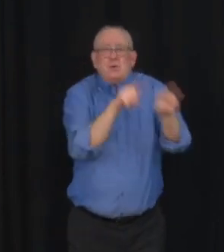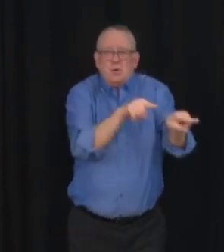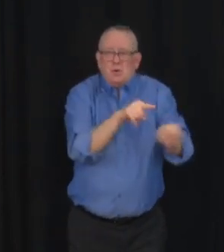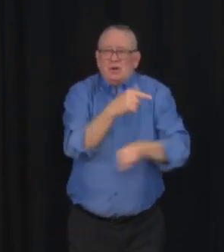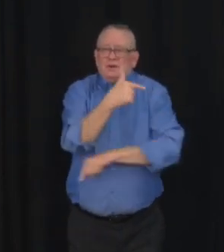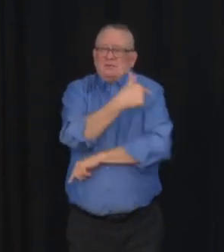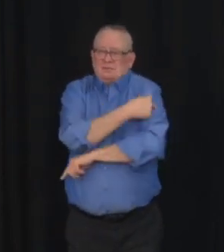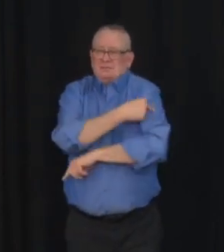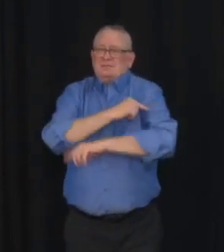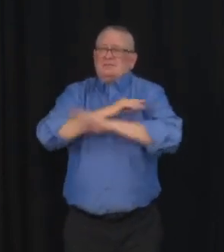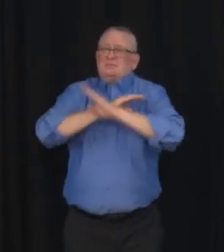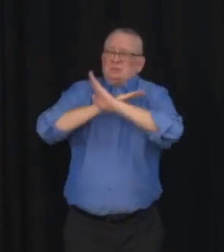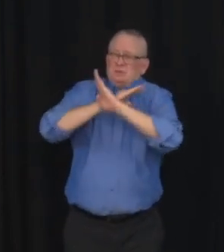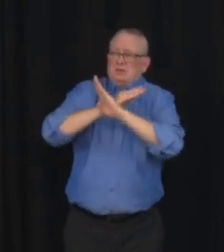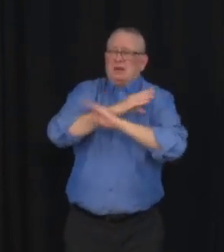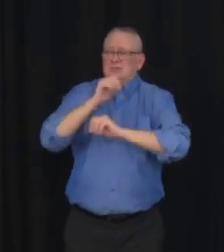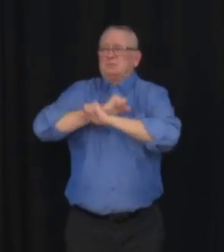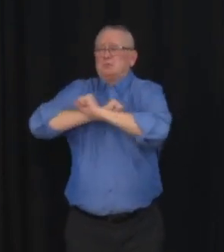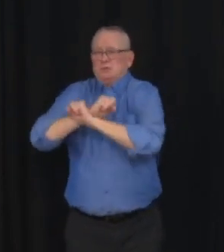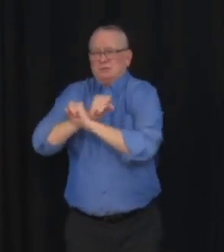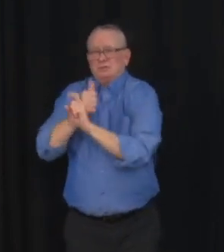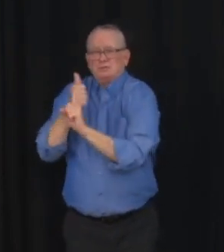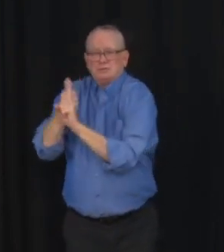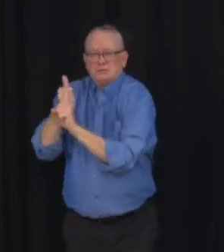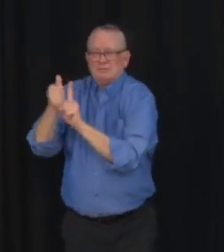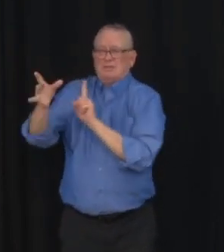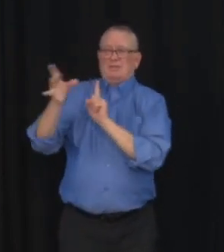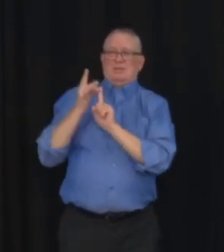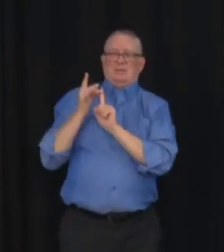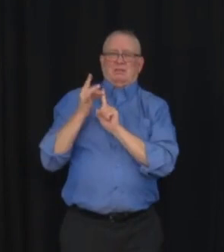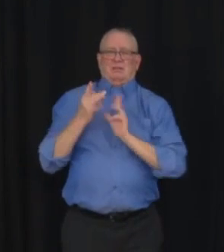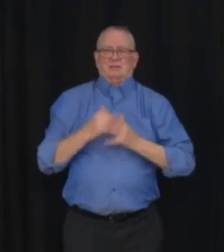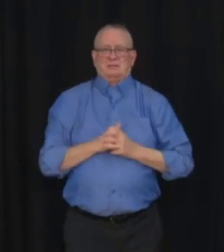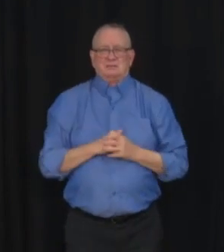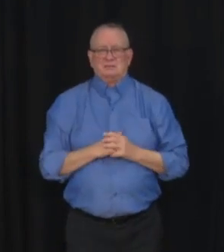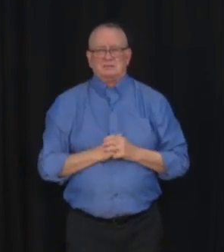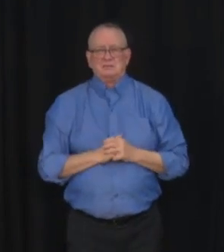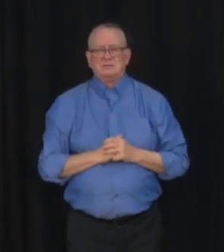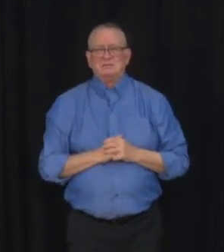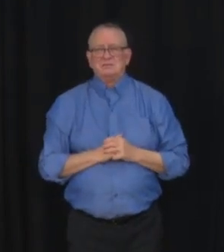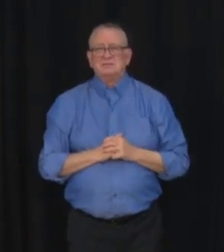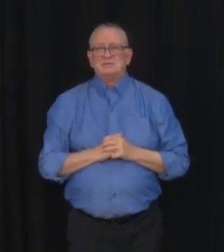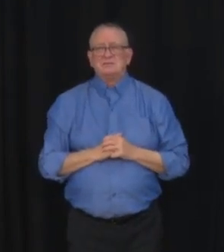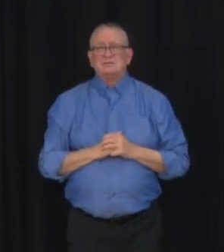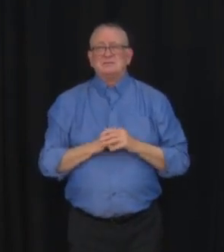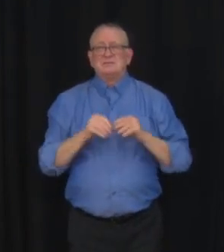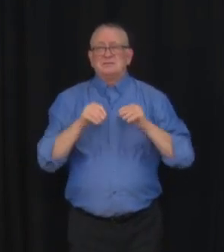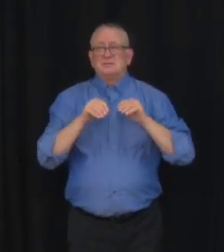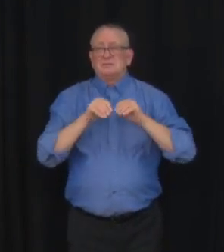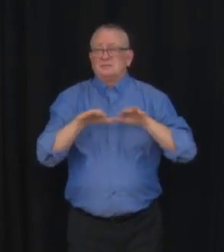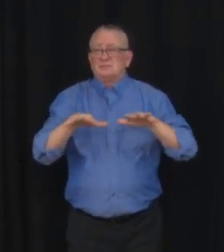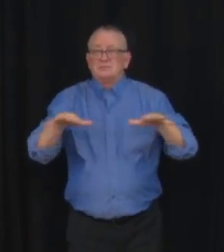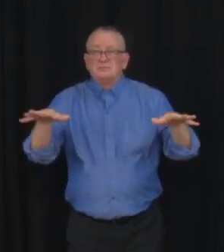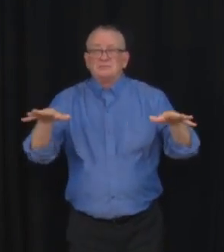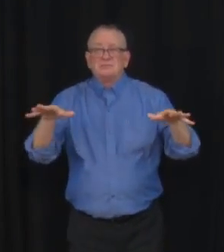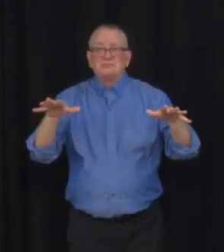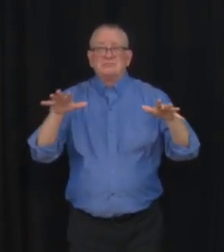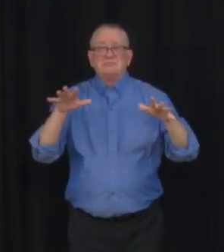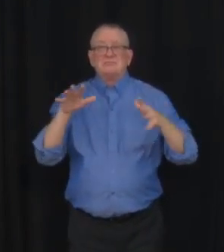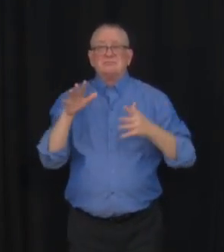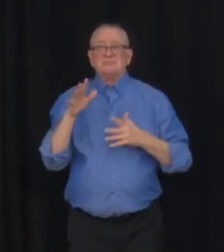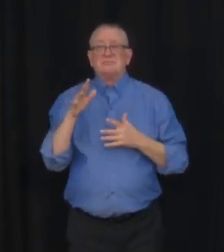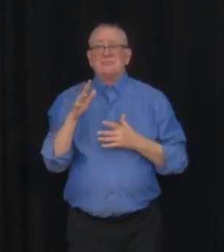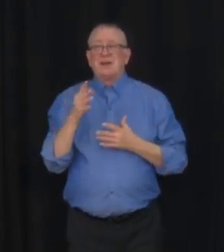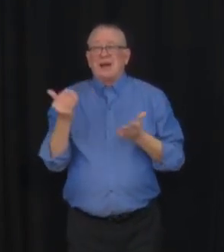offers. How that will look in terms of the timing of infections or how quickly those infections are grouped together will